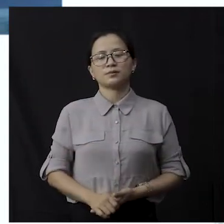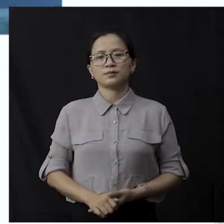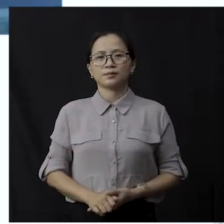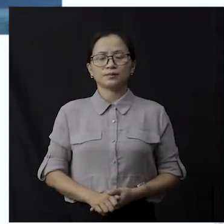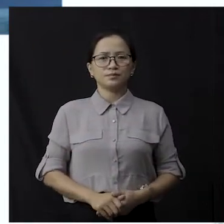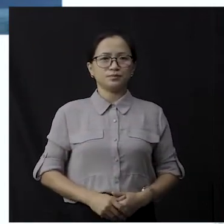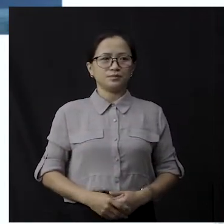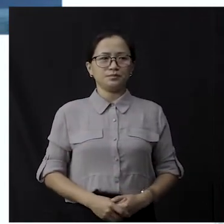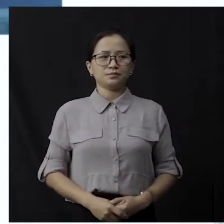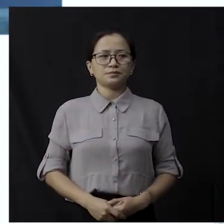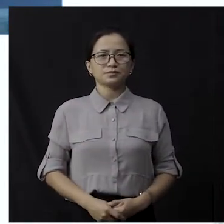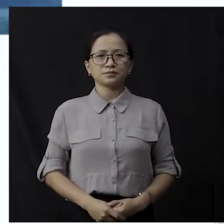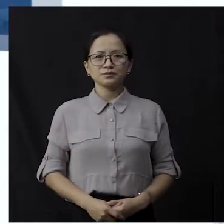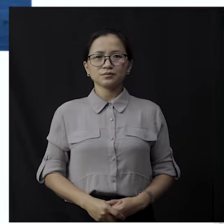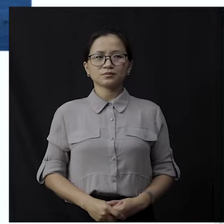here.